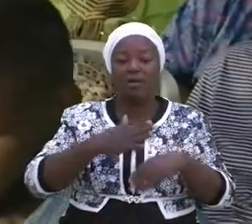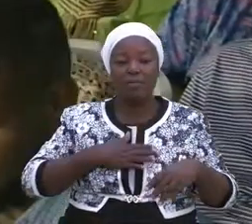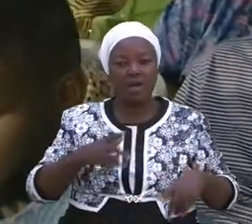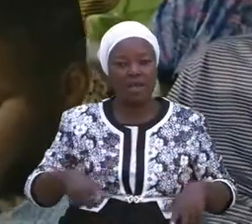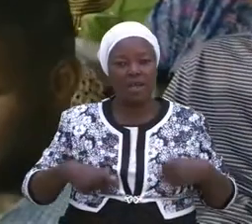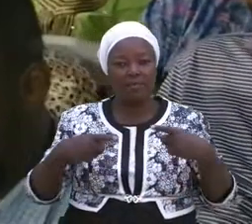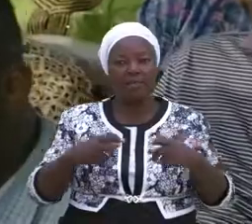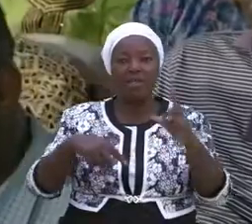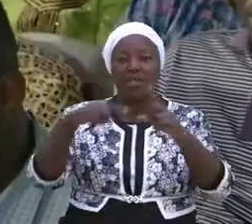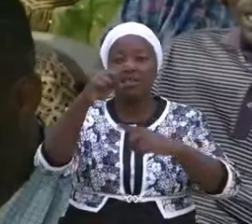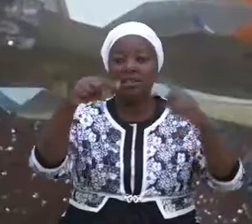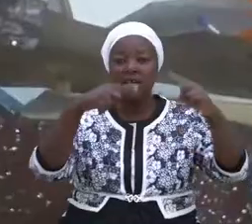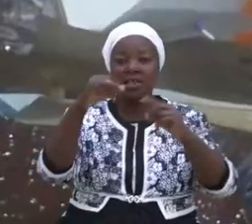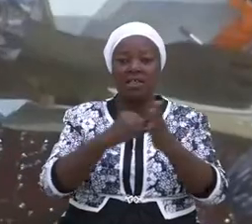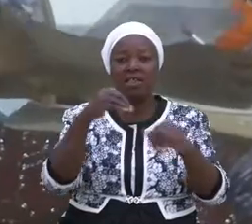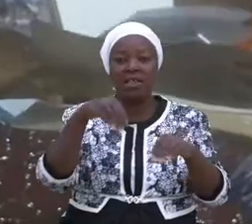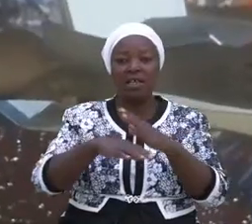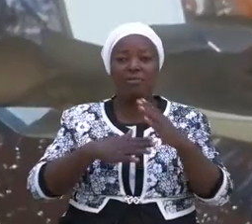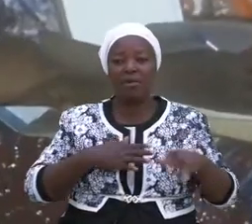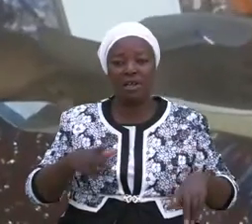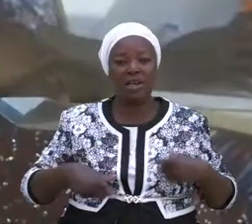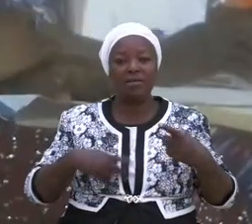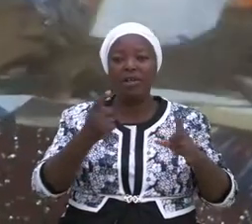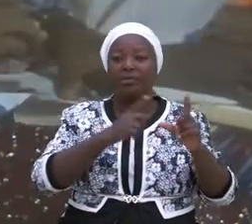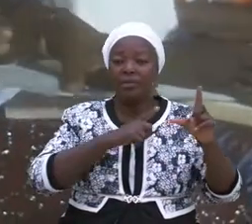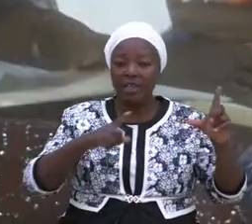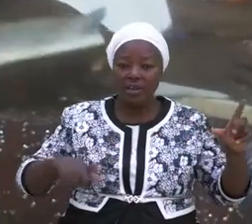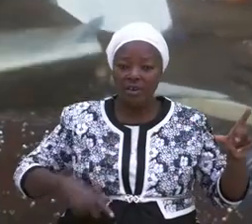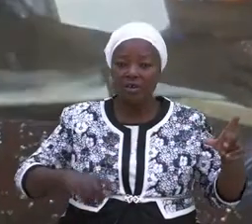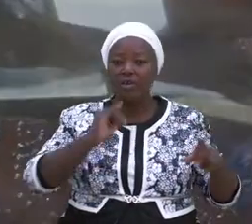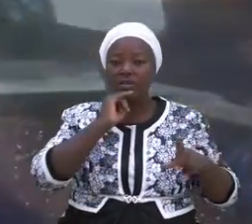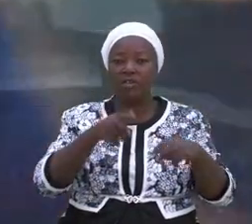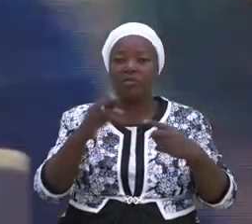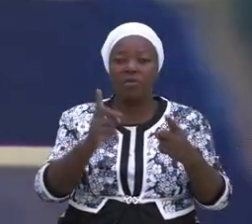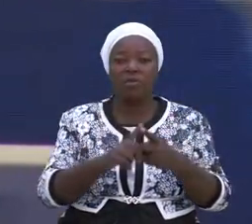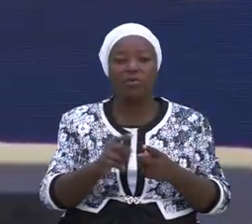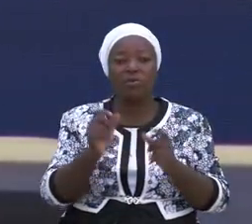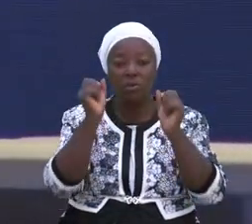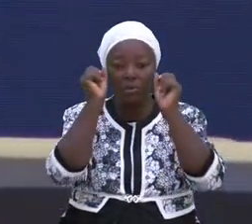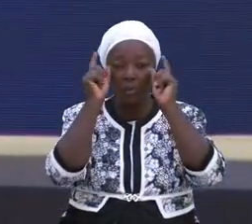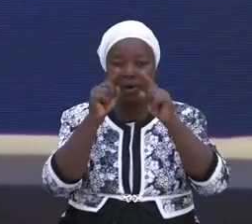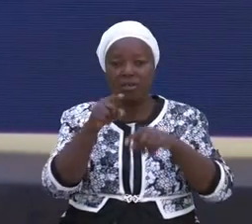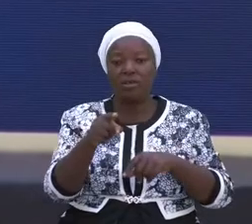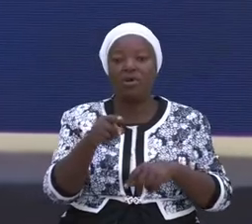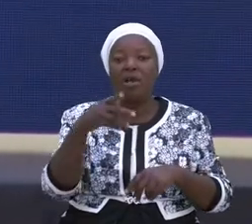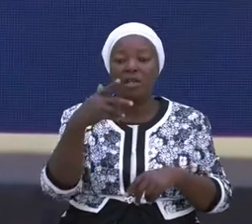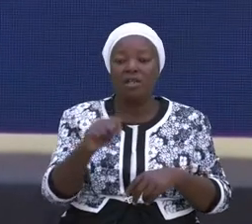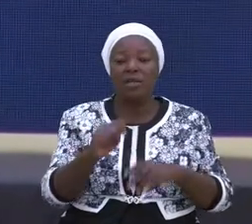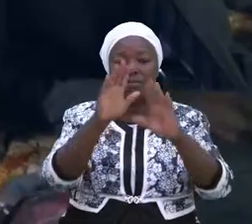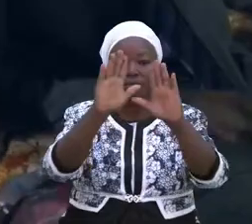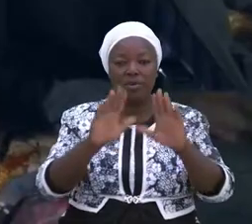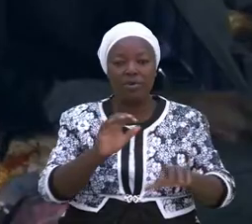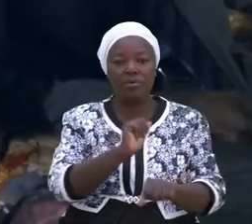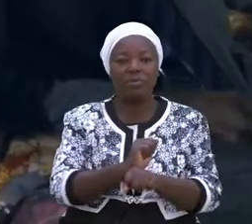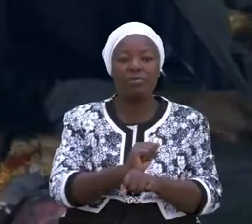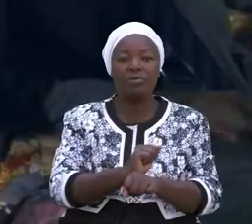my life, the Lord is going to surprise you with a miracle today in Jesus'